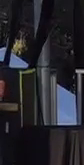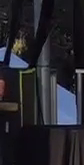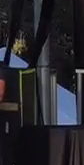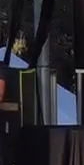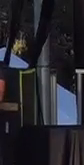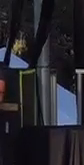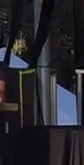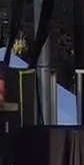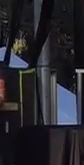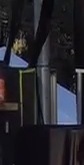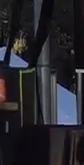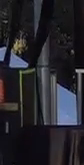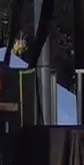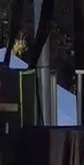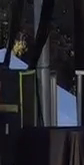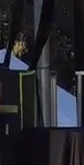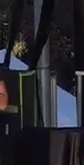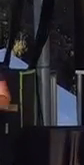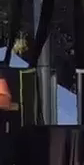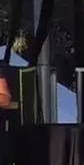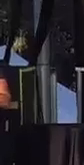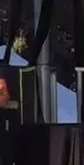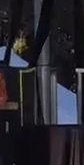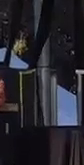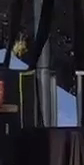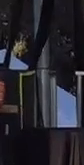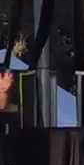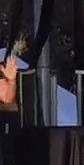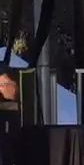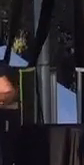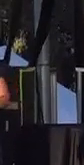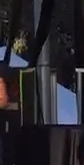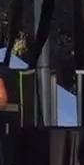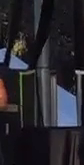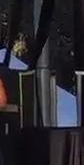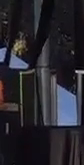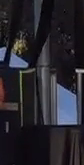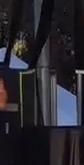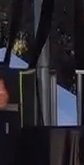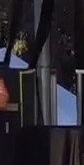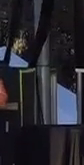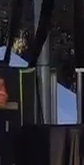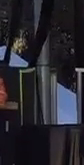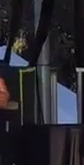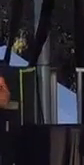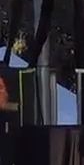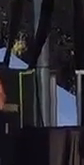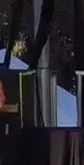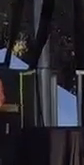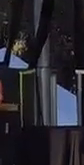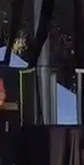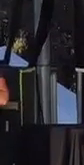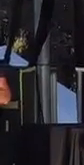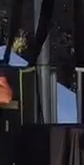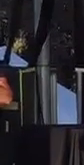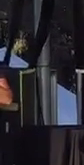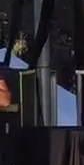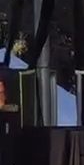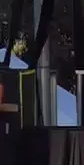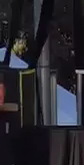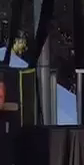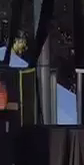country. Today, when critics say the military is not a place for social experimentation, they might